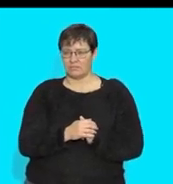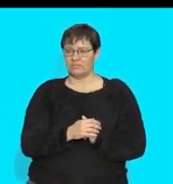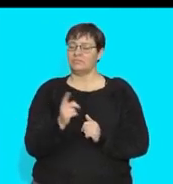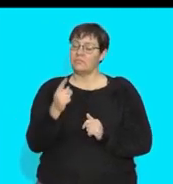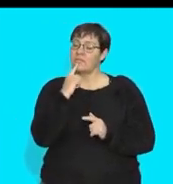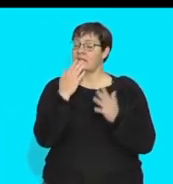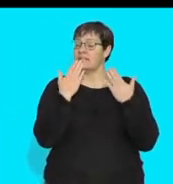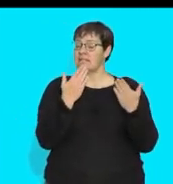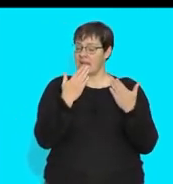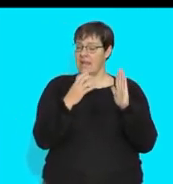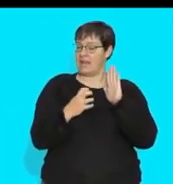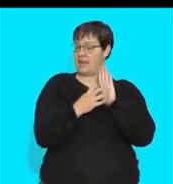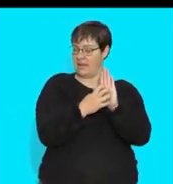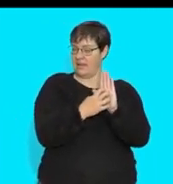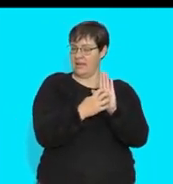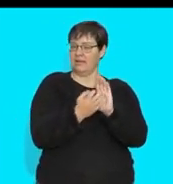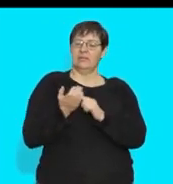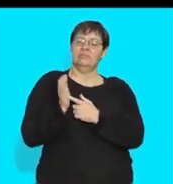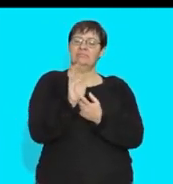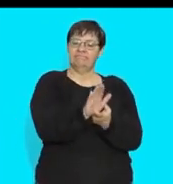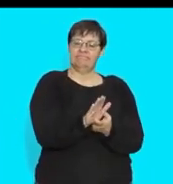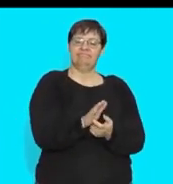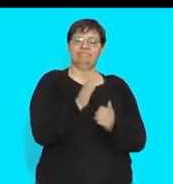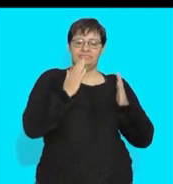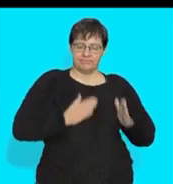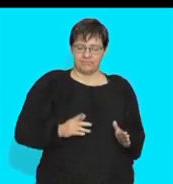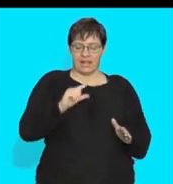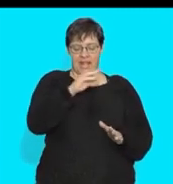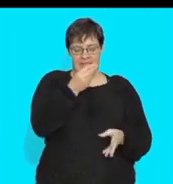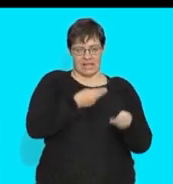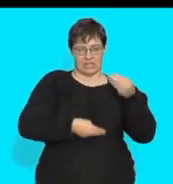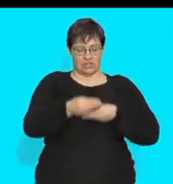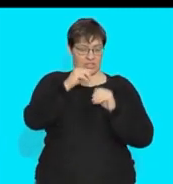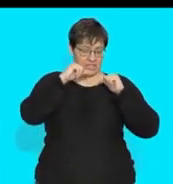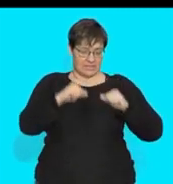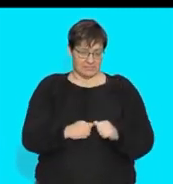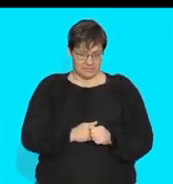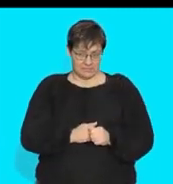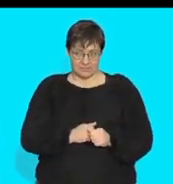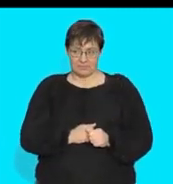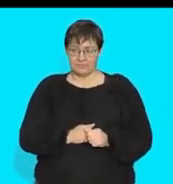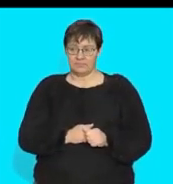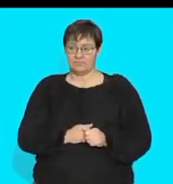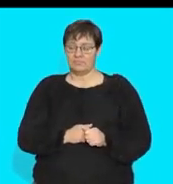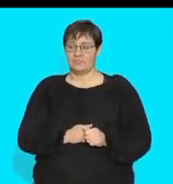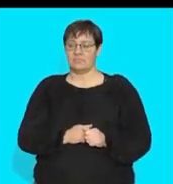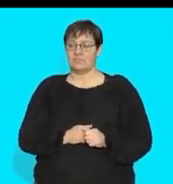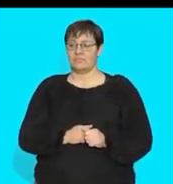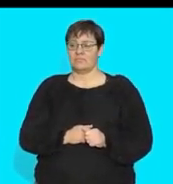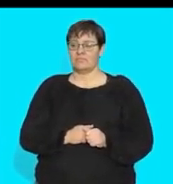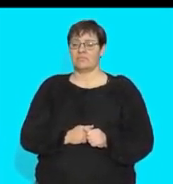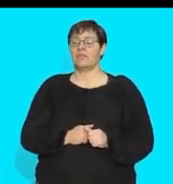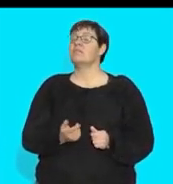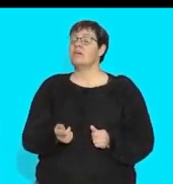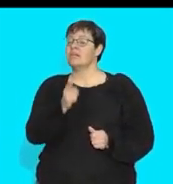at a different type. It says, study the diagram showing parts of the human gaseous exchange system. Again, all